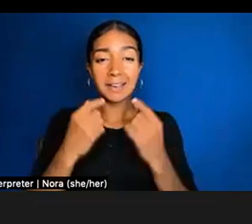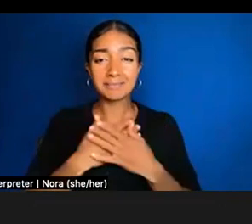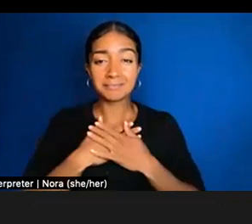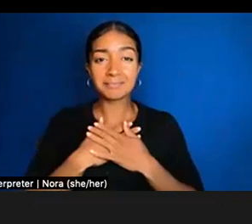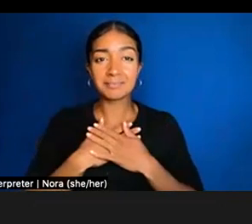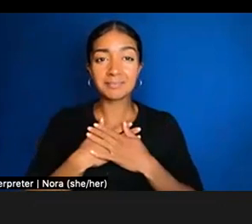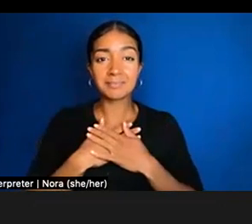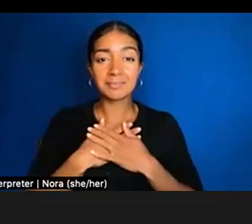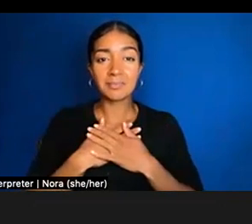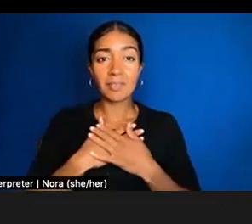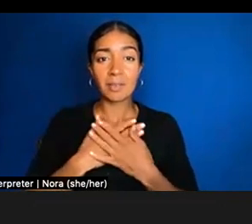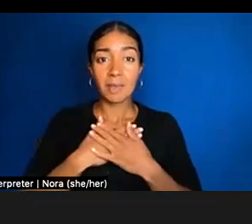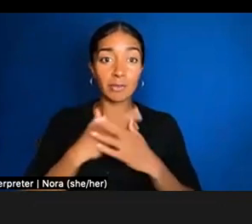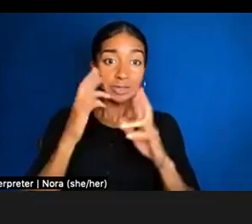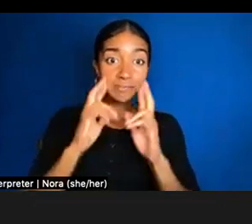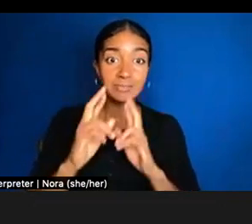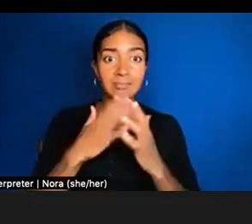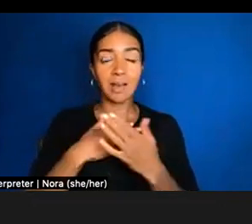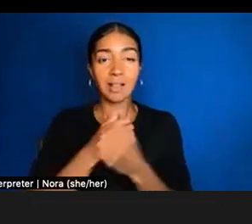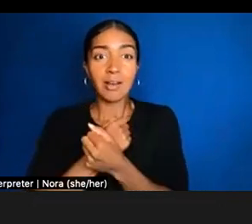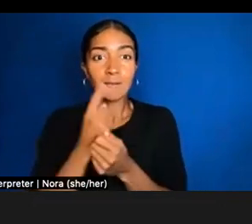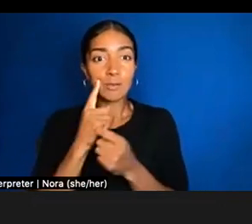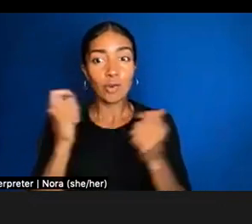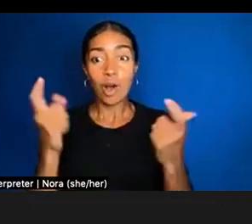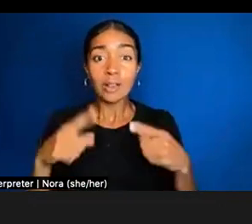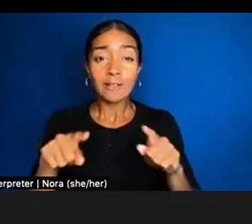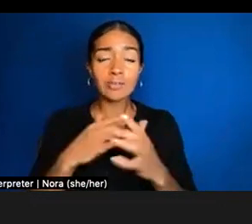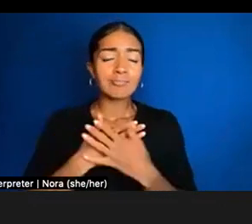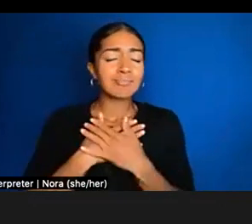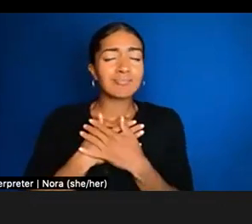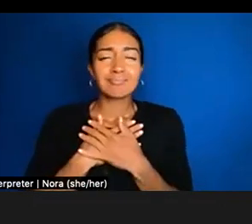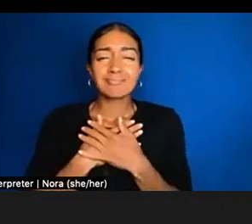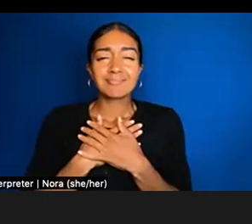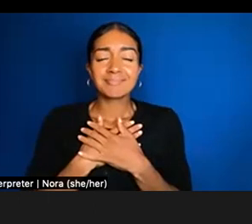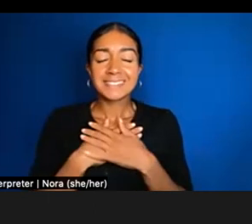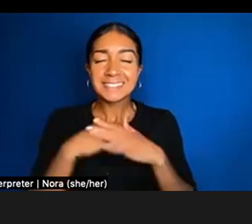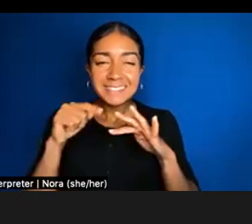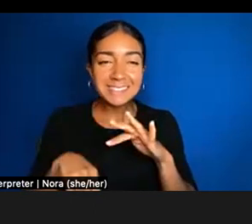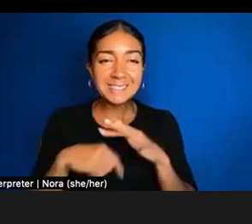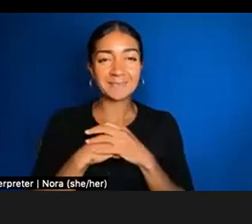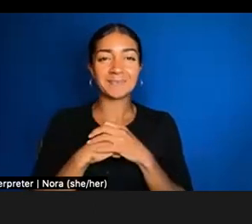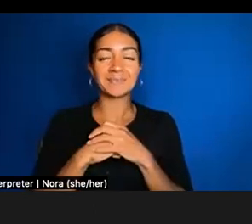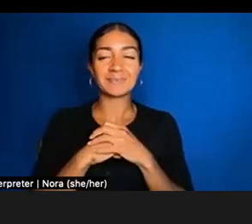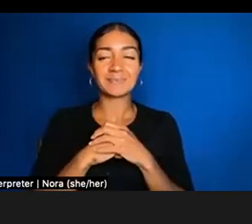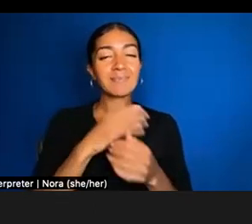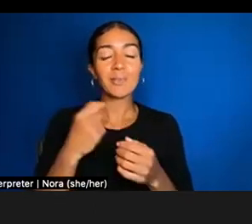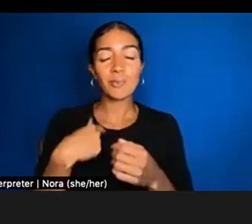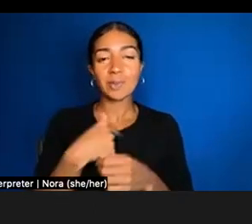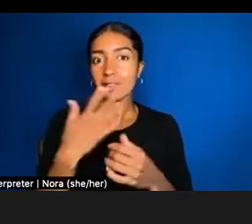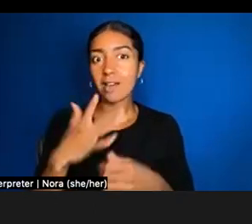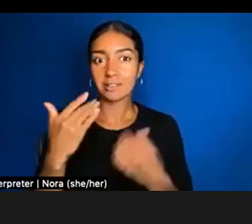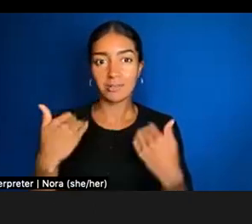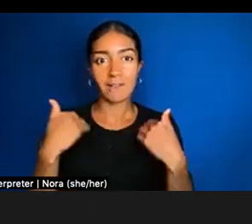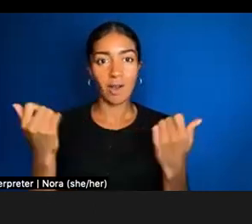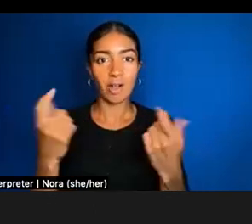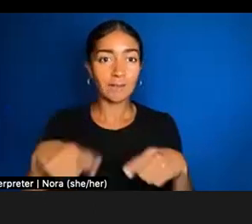my respect and love for you all is just like profound. And we're so lucky to have you all. And